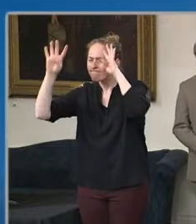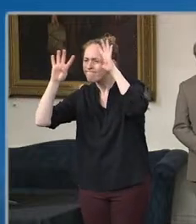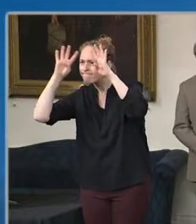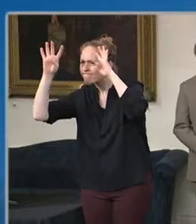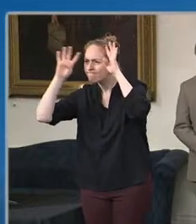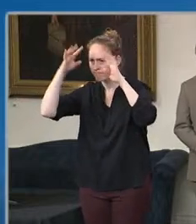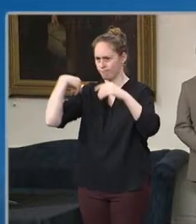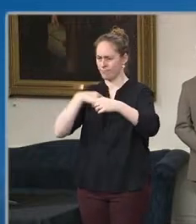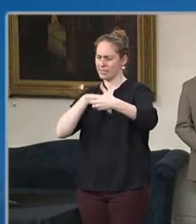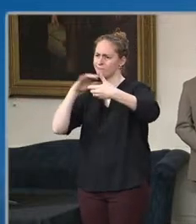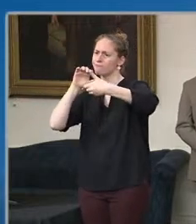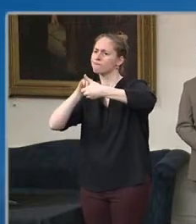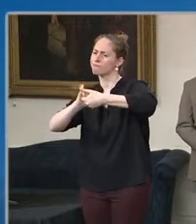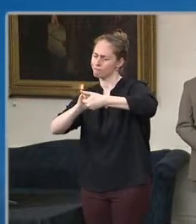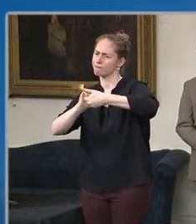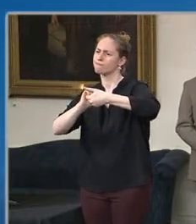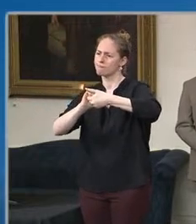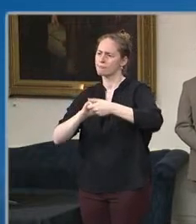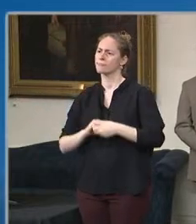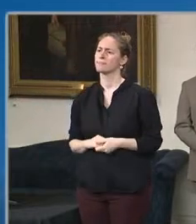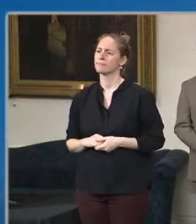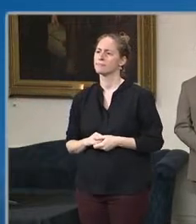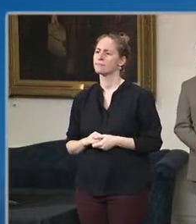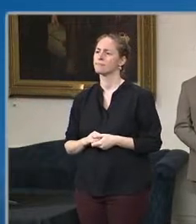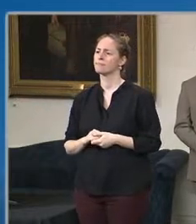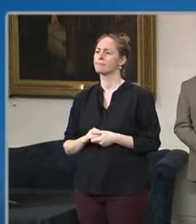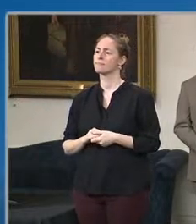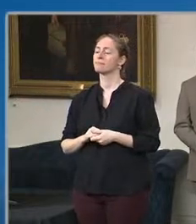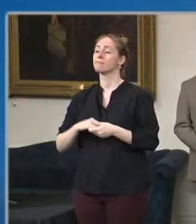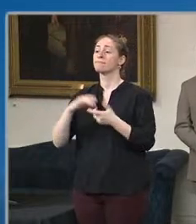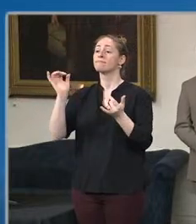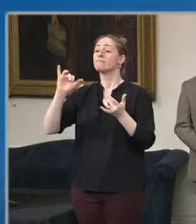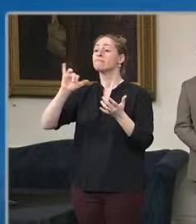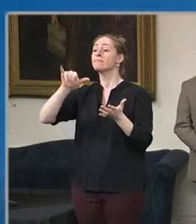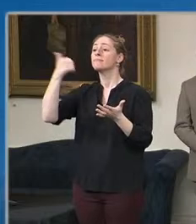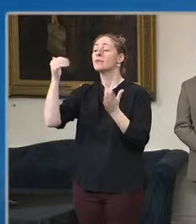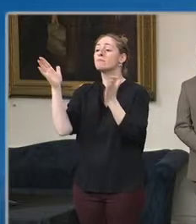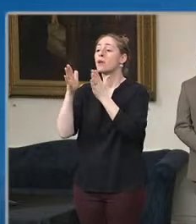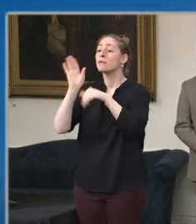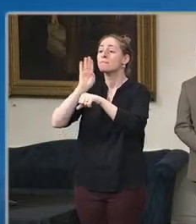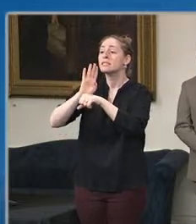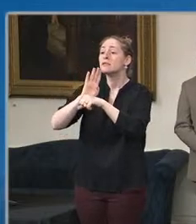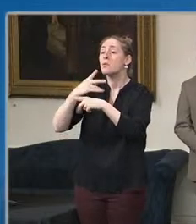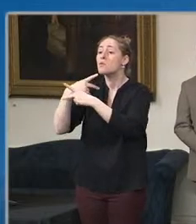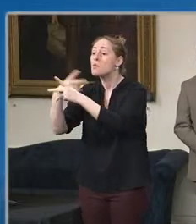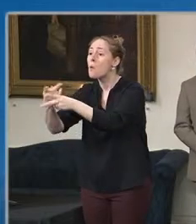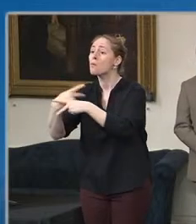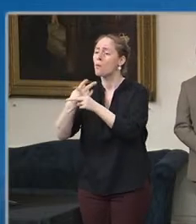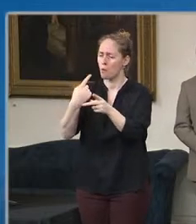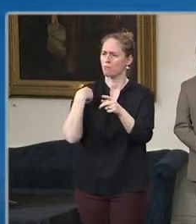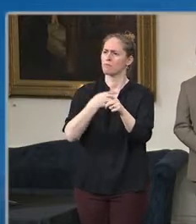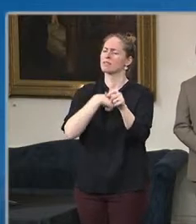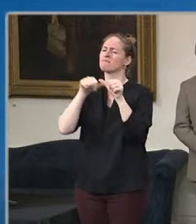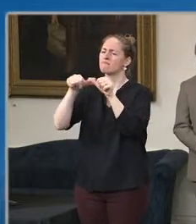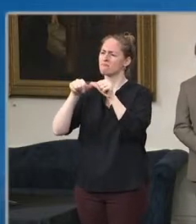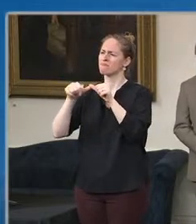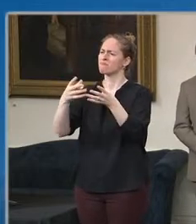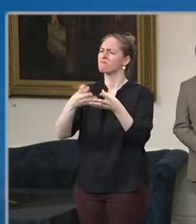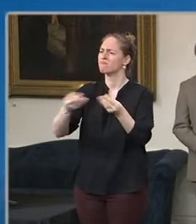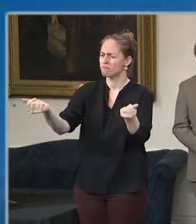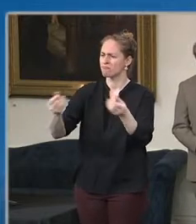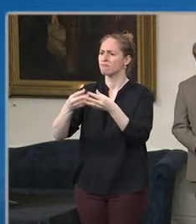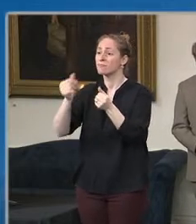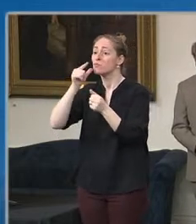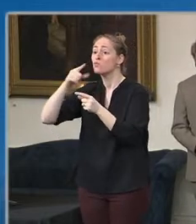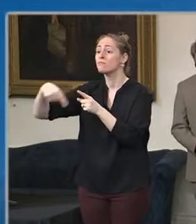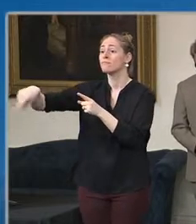dispersed our small business grant and loan funding, we've even had a number of applicants tell us that while they have had a